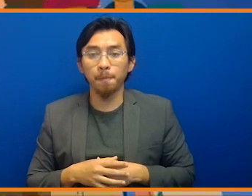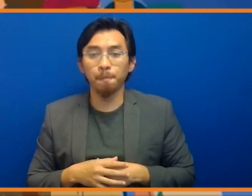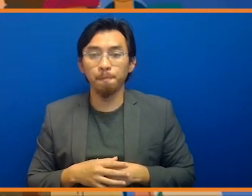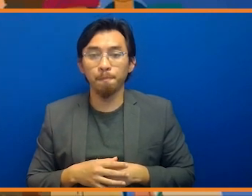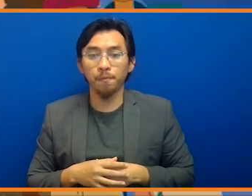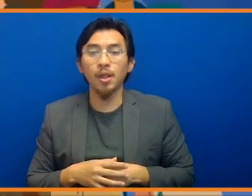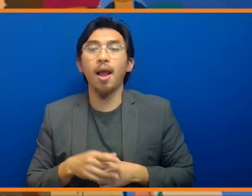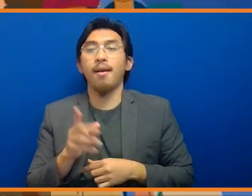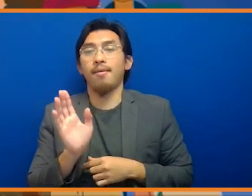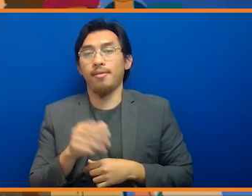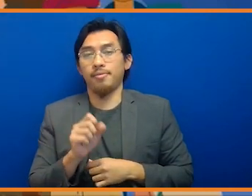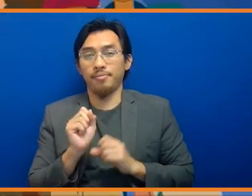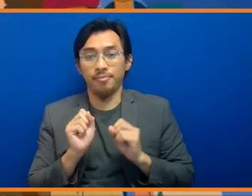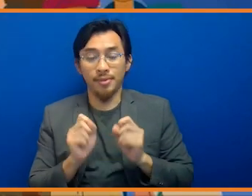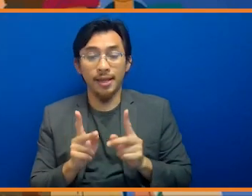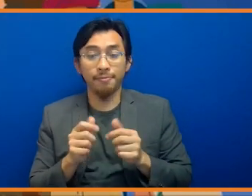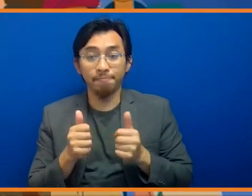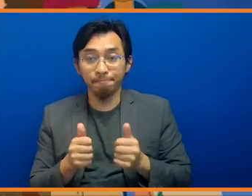Okay, got it. Yeah.